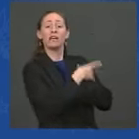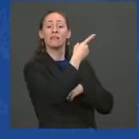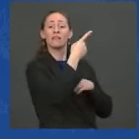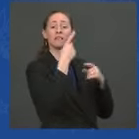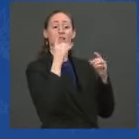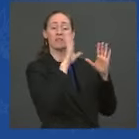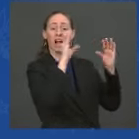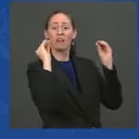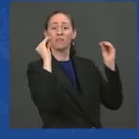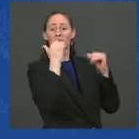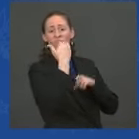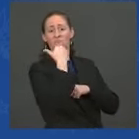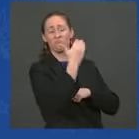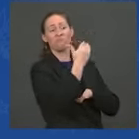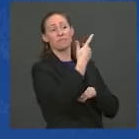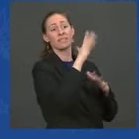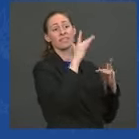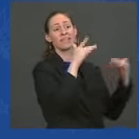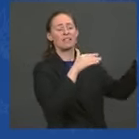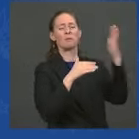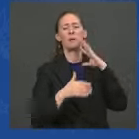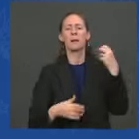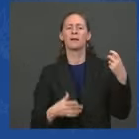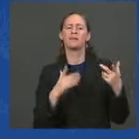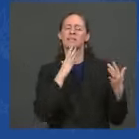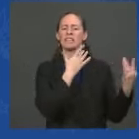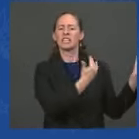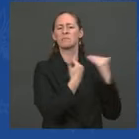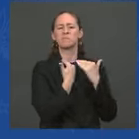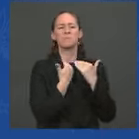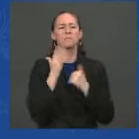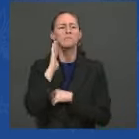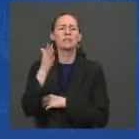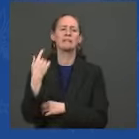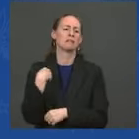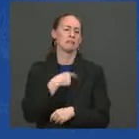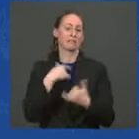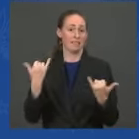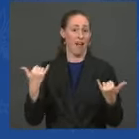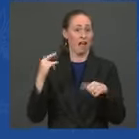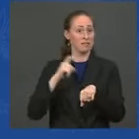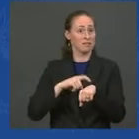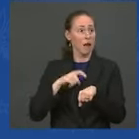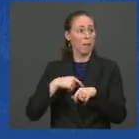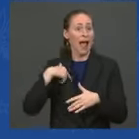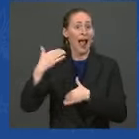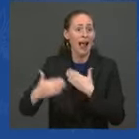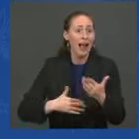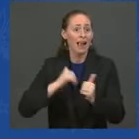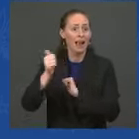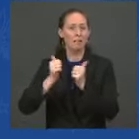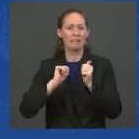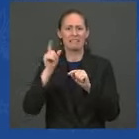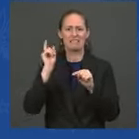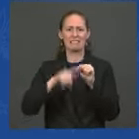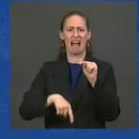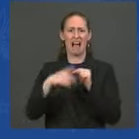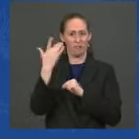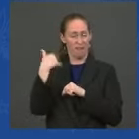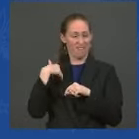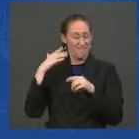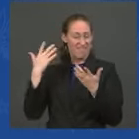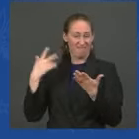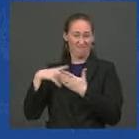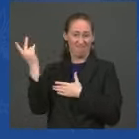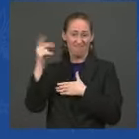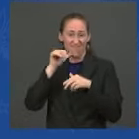will outcompete us. We cannot be competitive in the 21st century in this global economy if we fail to invest. That's why I